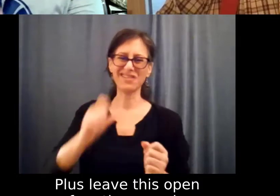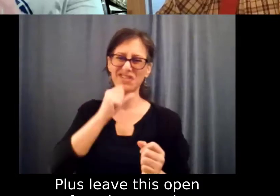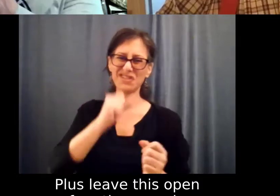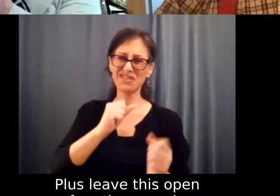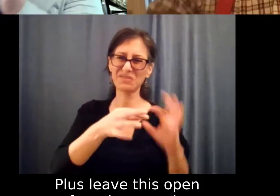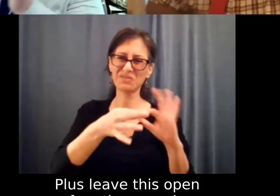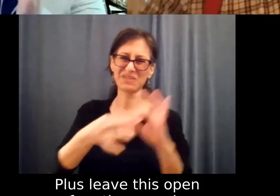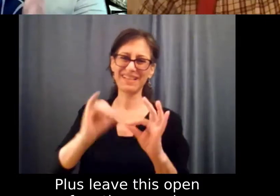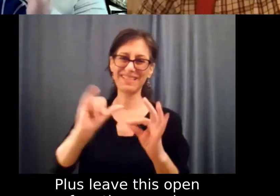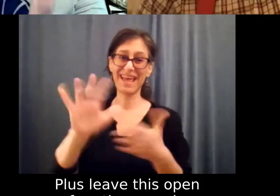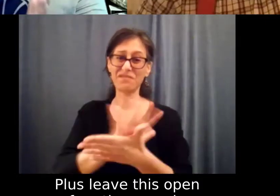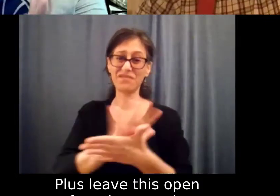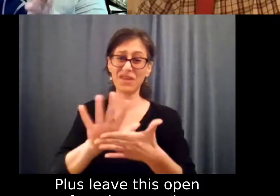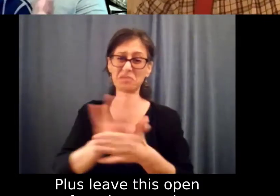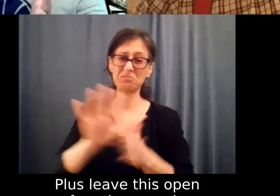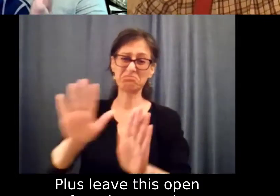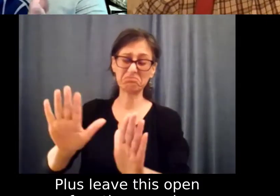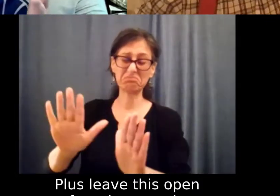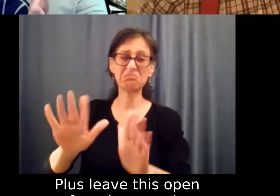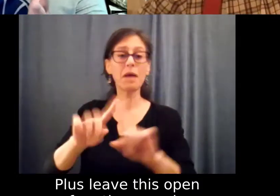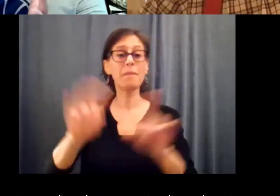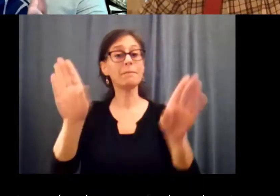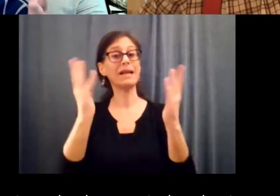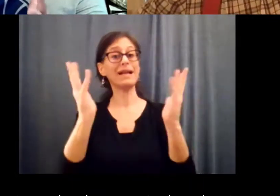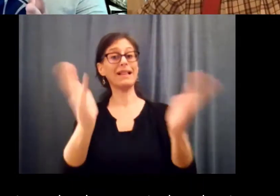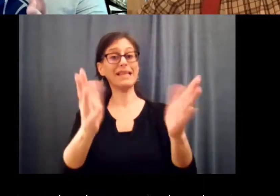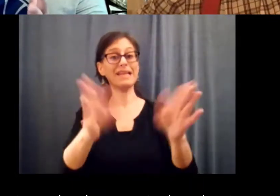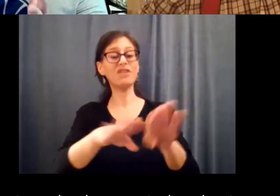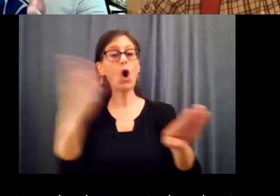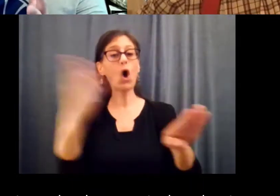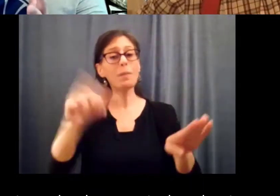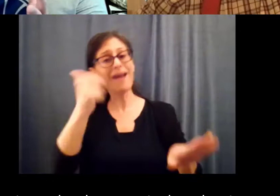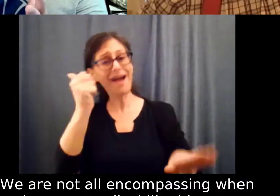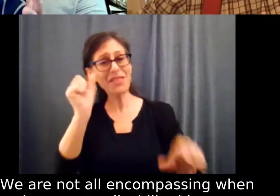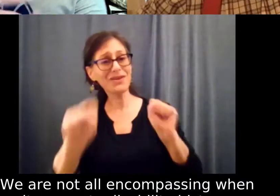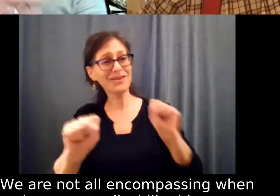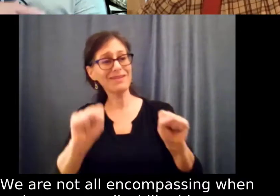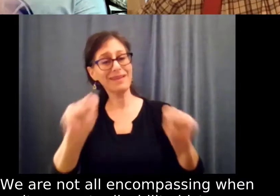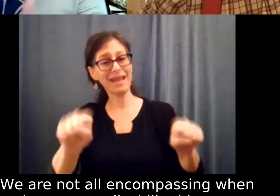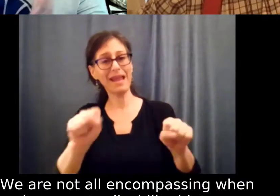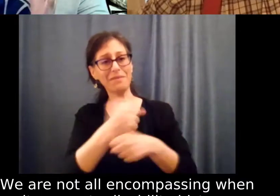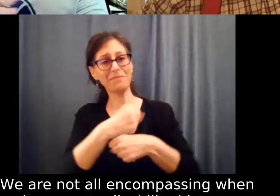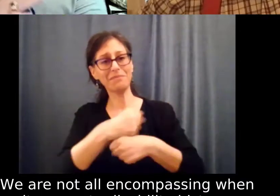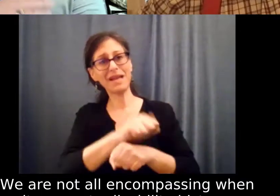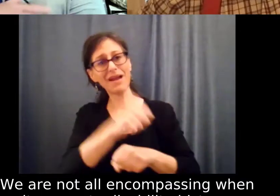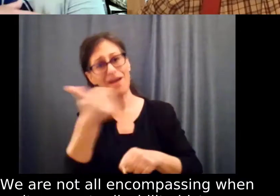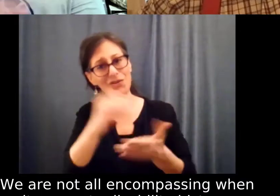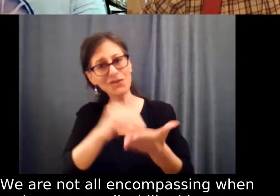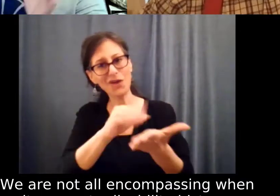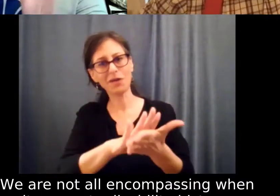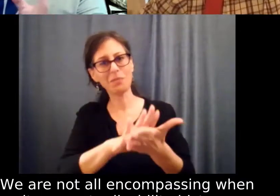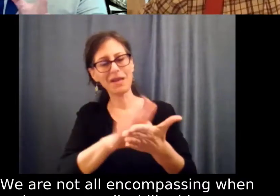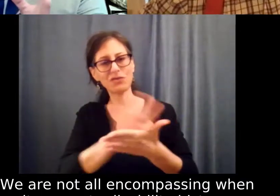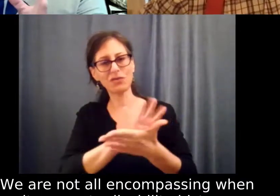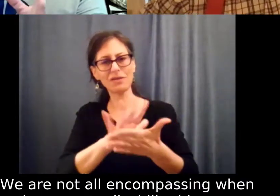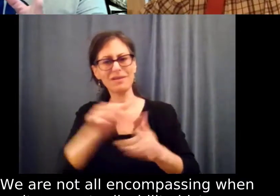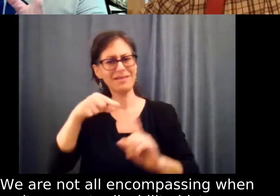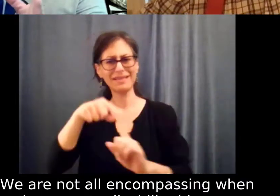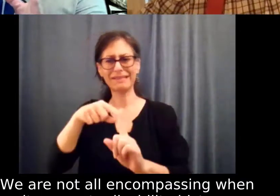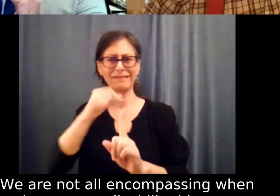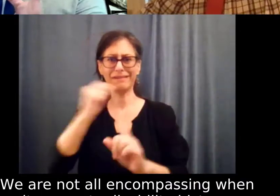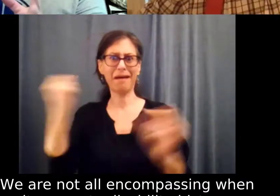Plus, leave this open for other people to make documentaries about. We are not